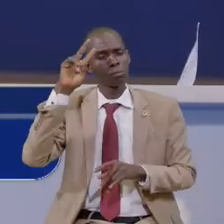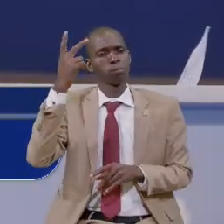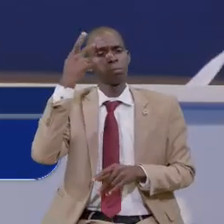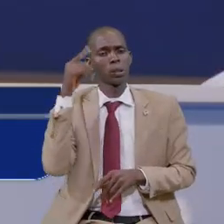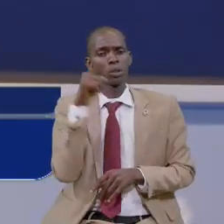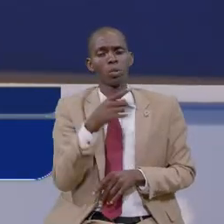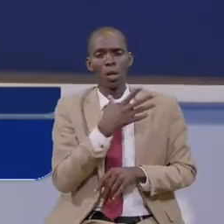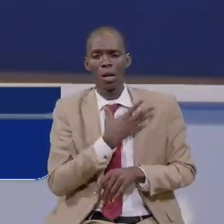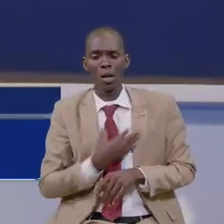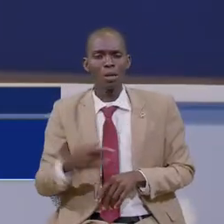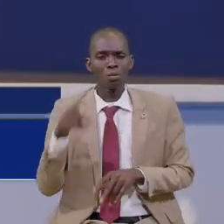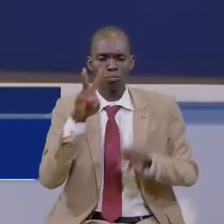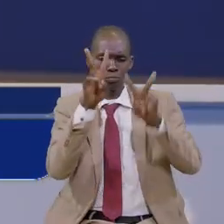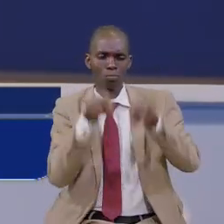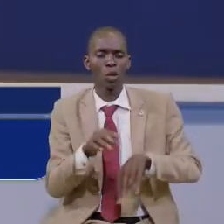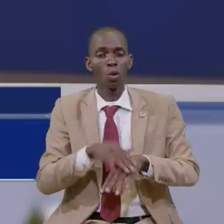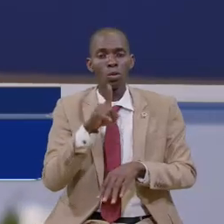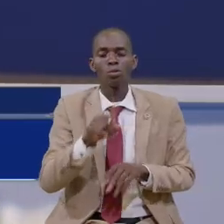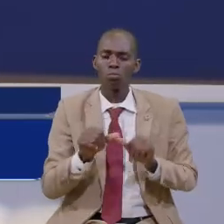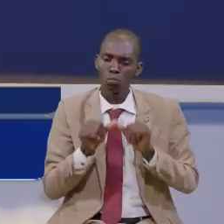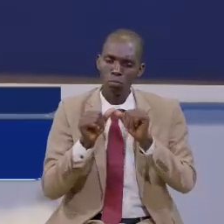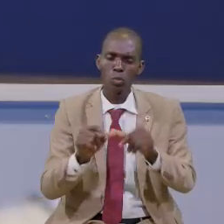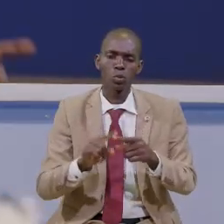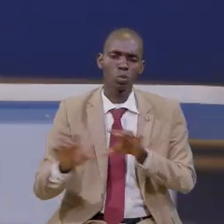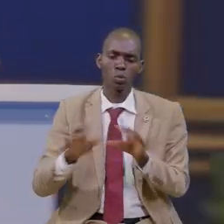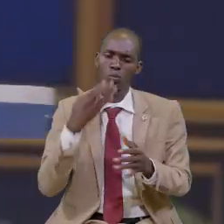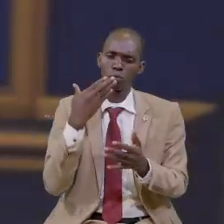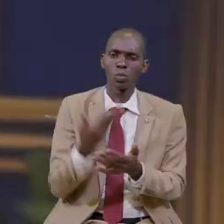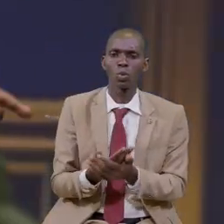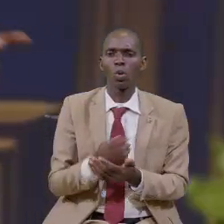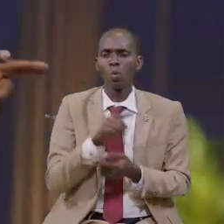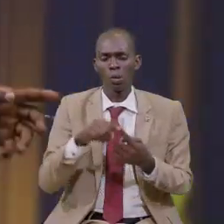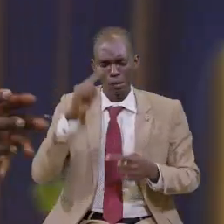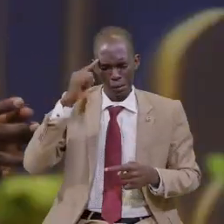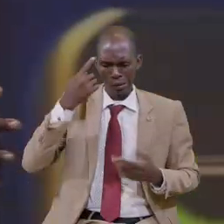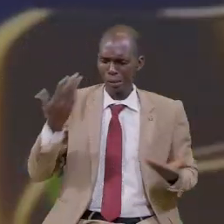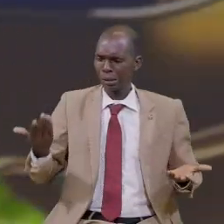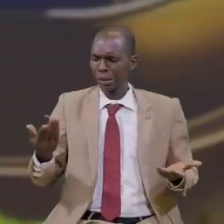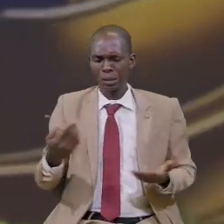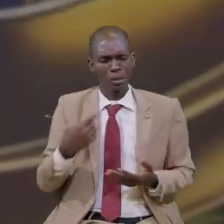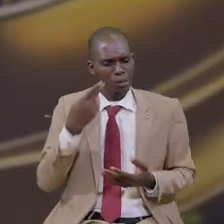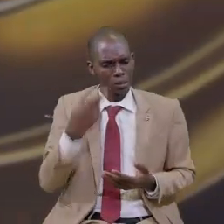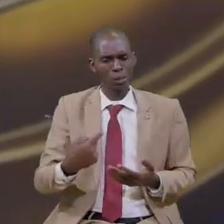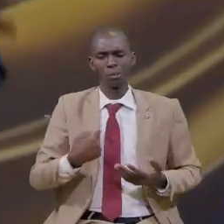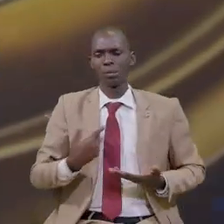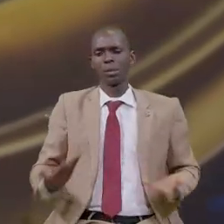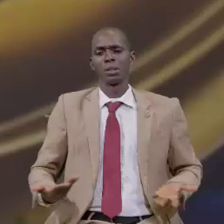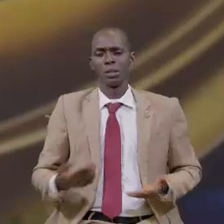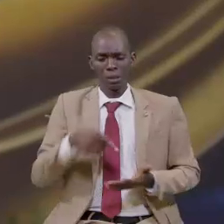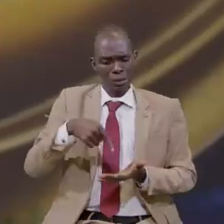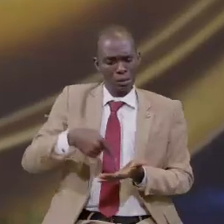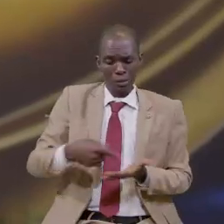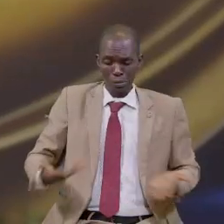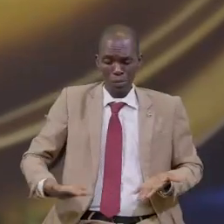on doing good. When you think, look at where I am, this is not the place I should be,